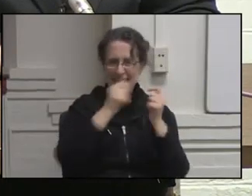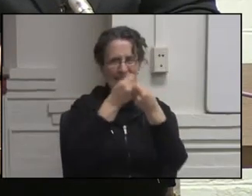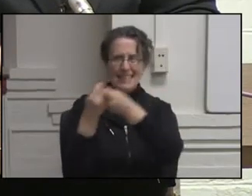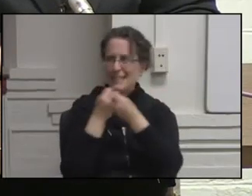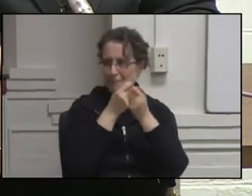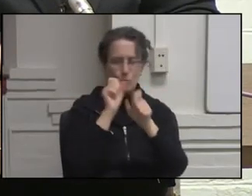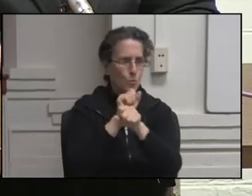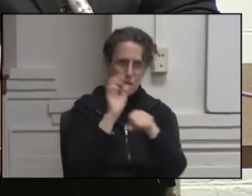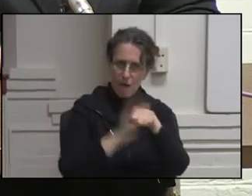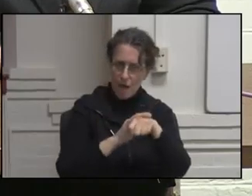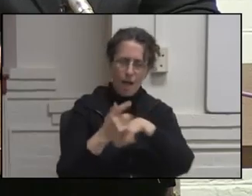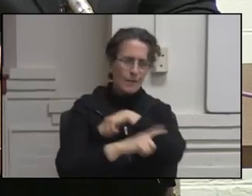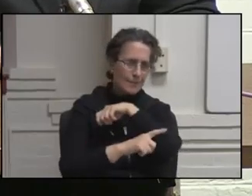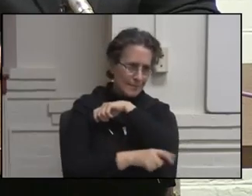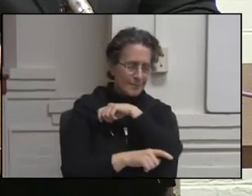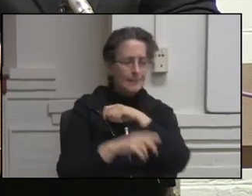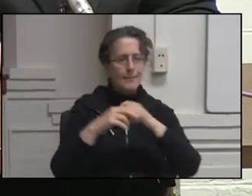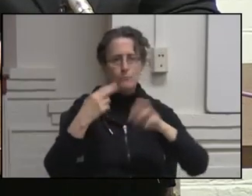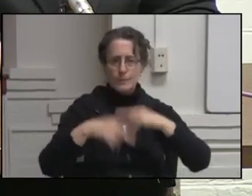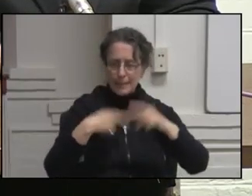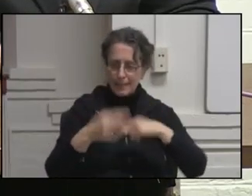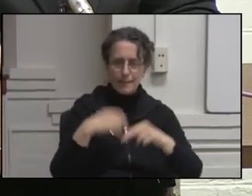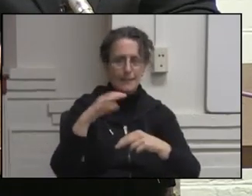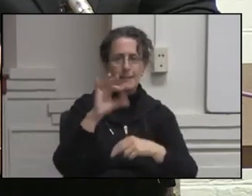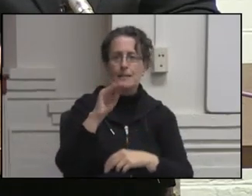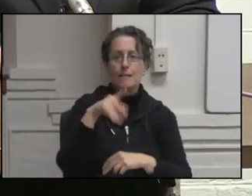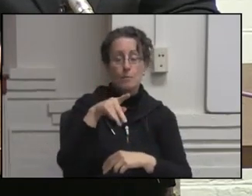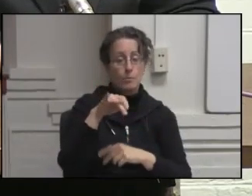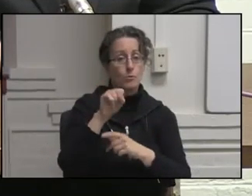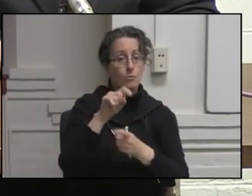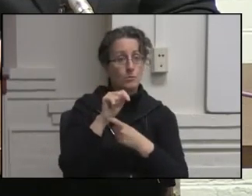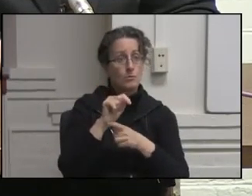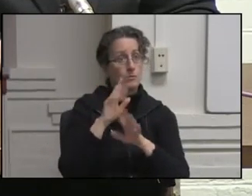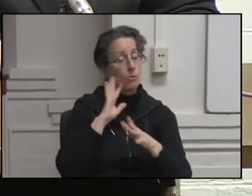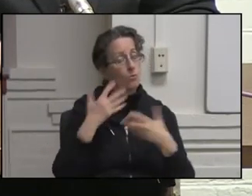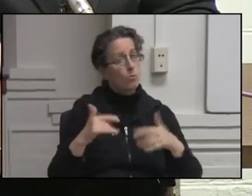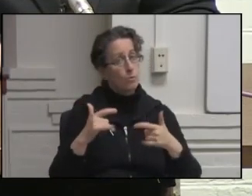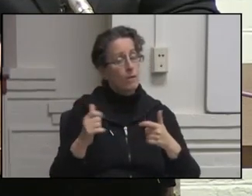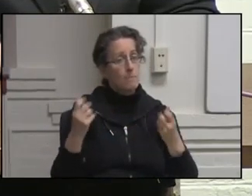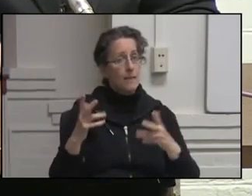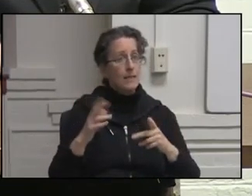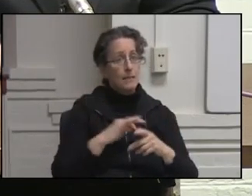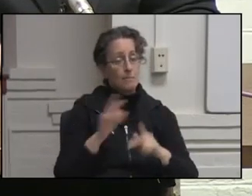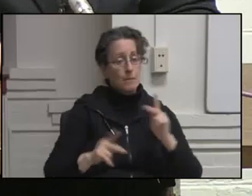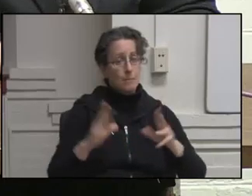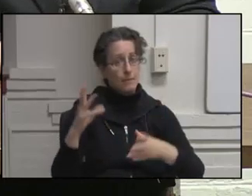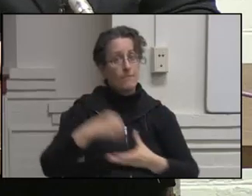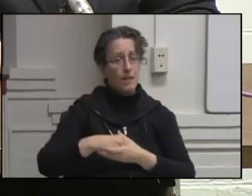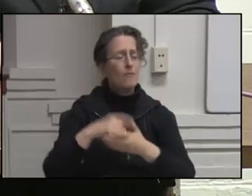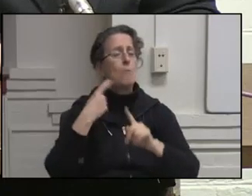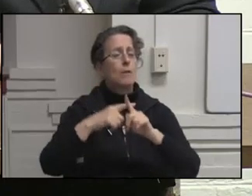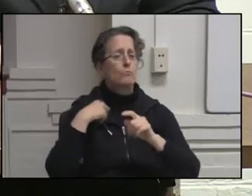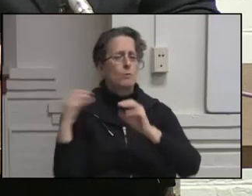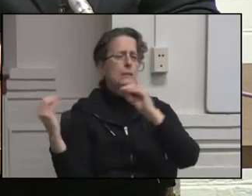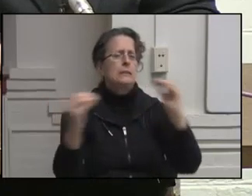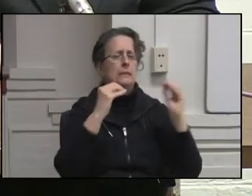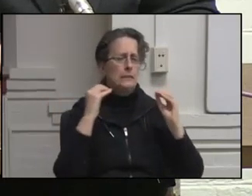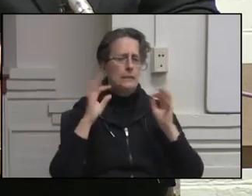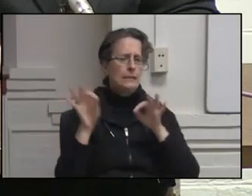team effort. And I think I want to encourage people to be aware of where you toss things. So, and we will be educating around that piece as